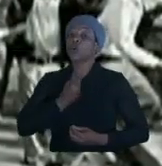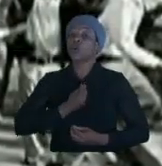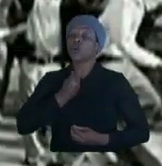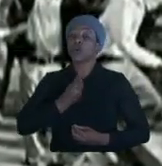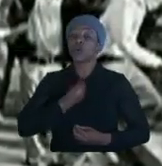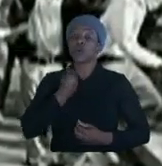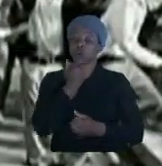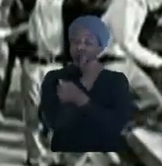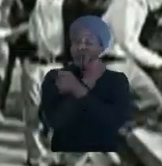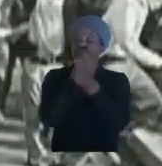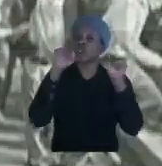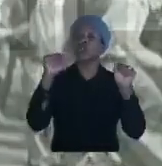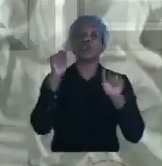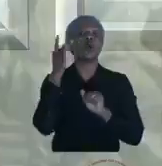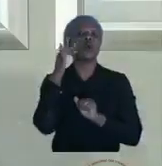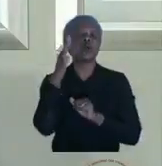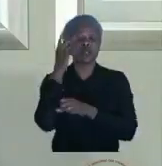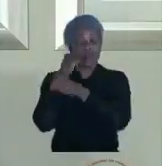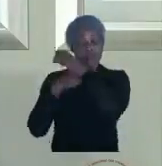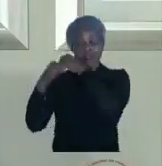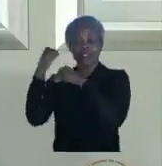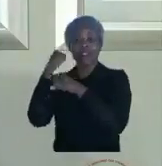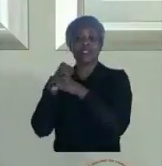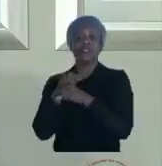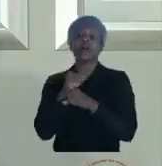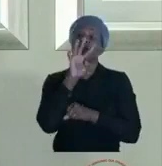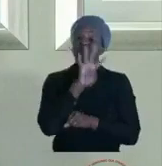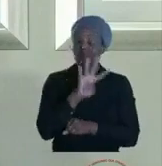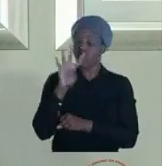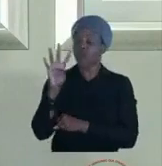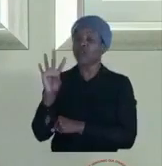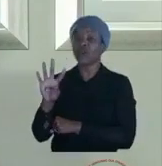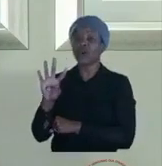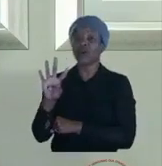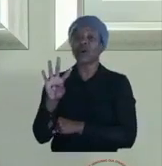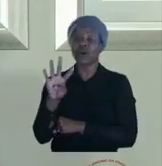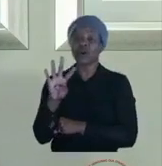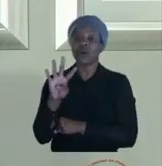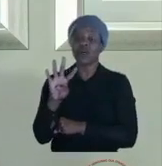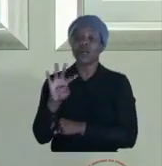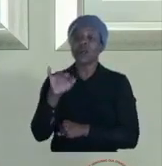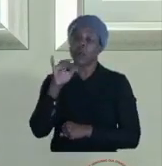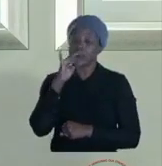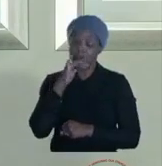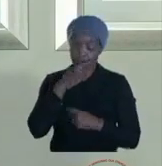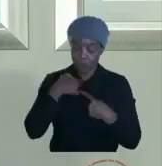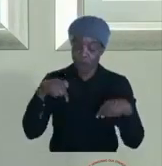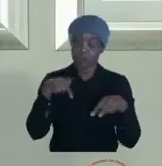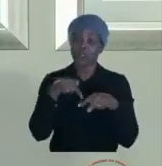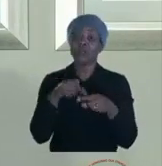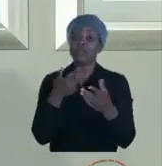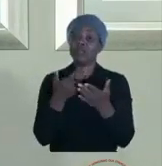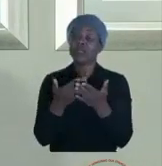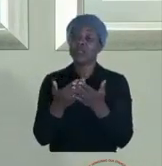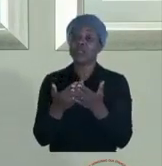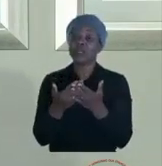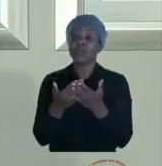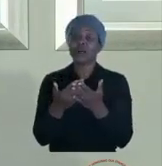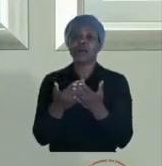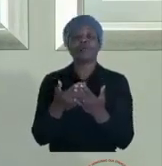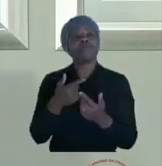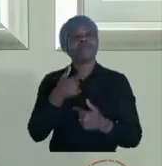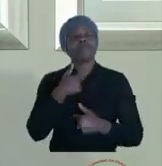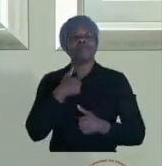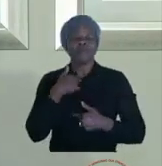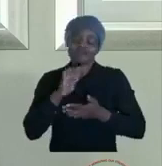years ago are part of the core mandate of Freedom Park in terms of our narrative, and I'm